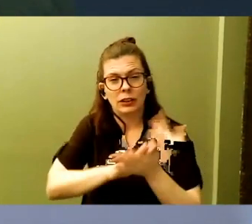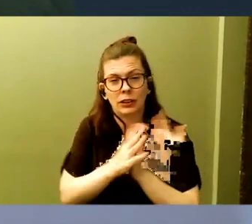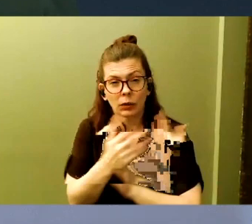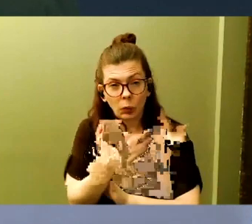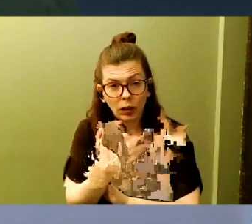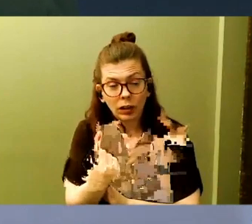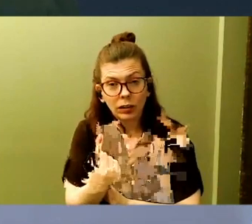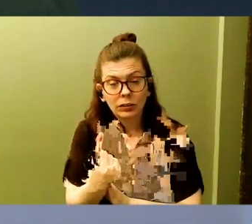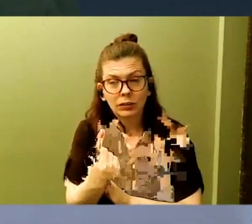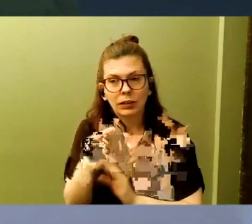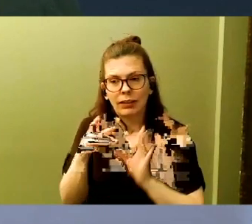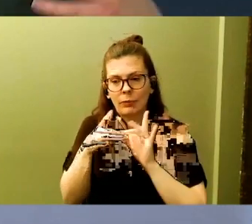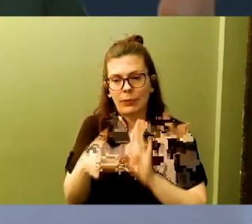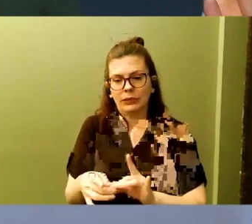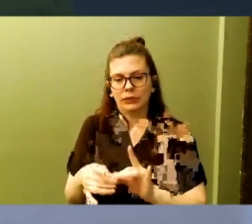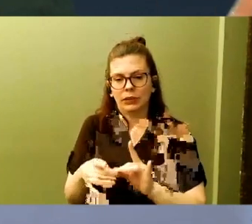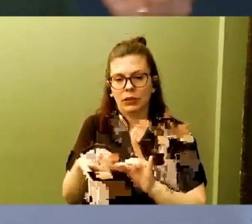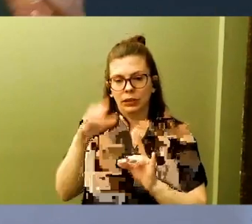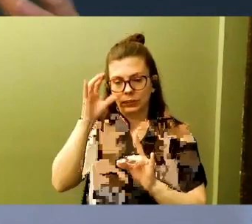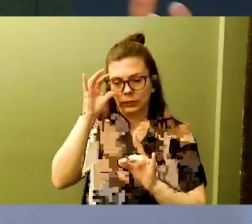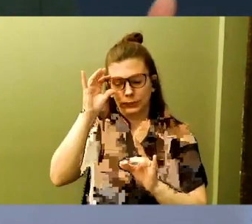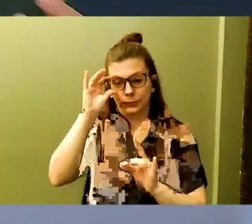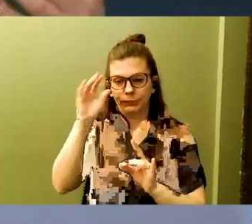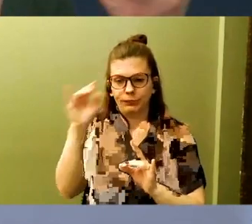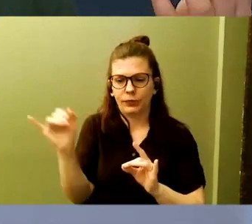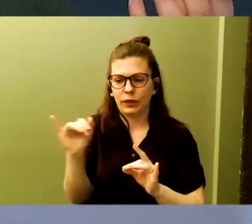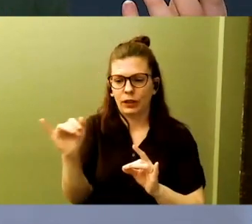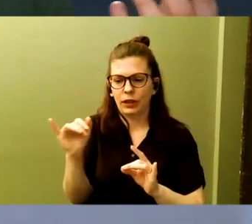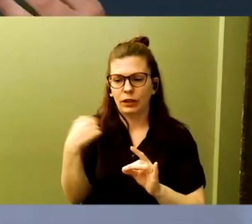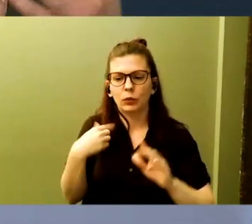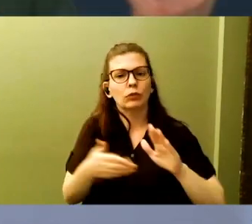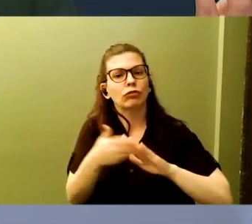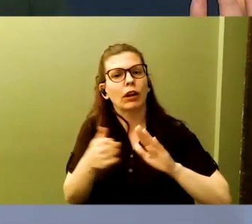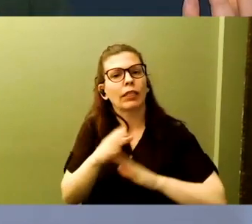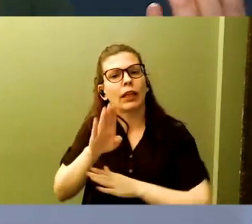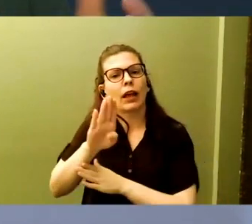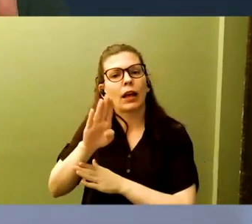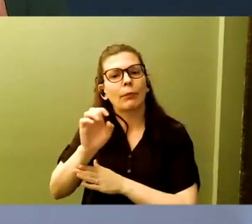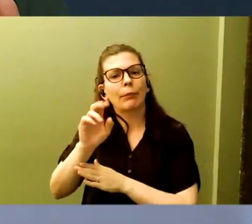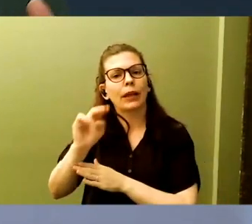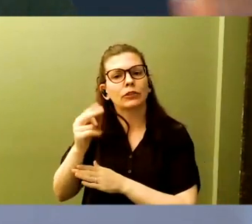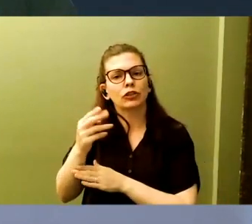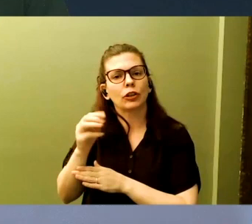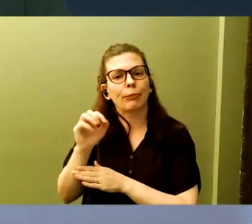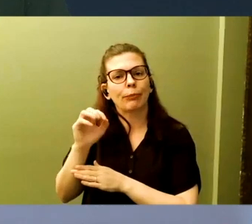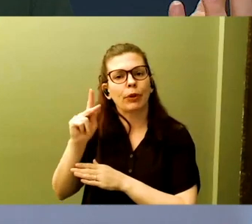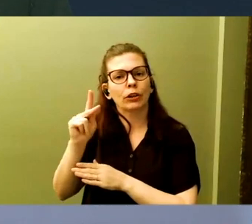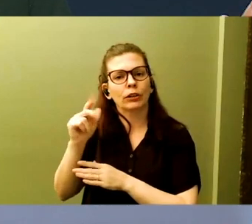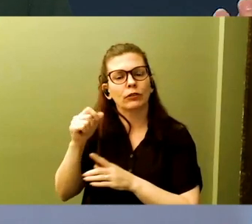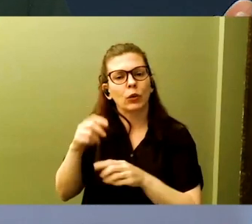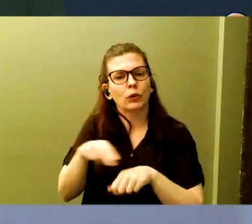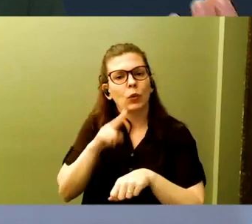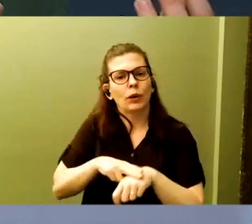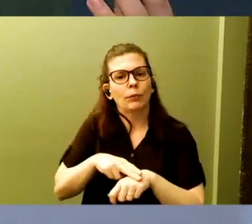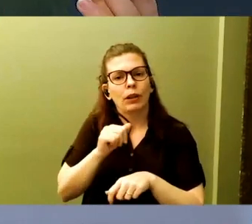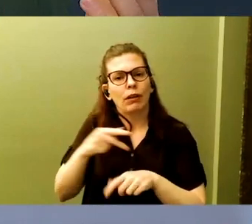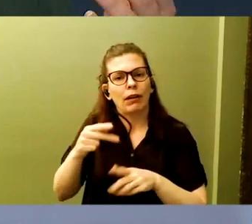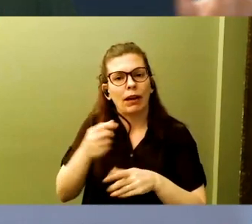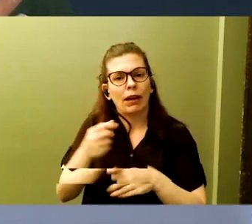on like when we ran the benchmarks for normal application builds compared to previous generation Mac